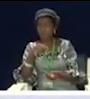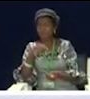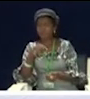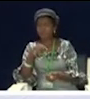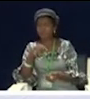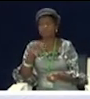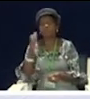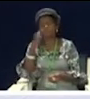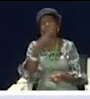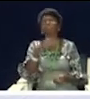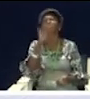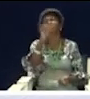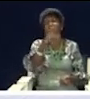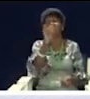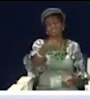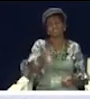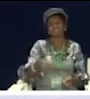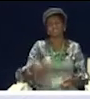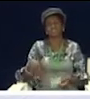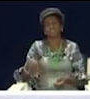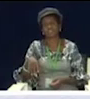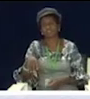She said, "Yes."